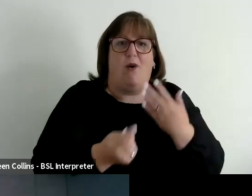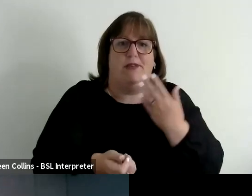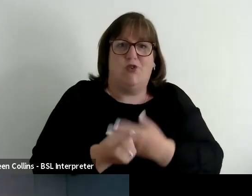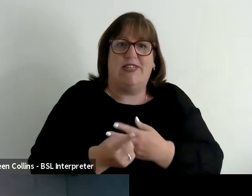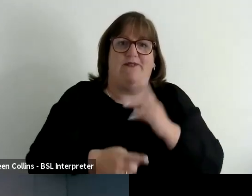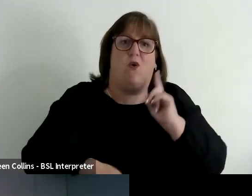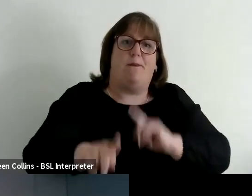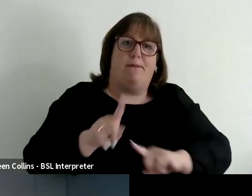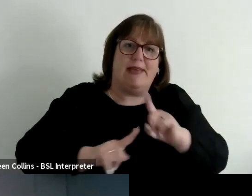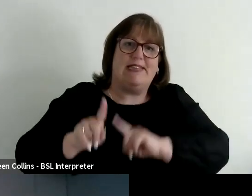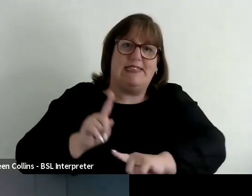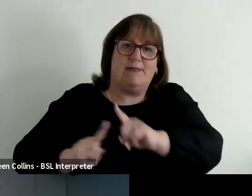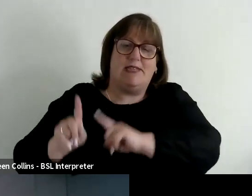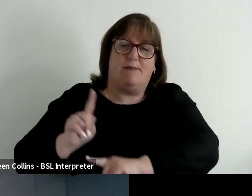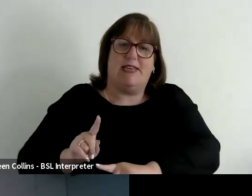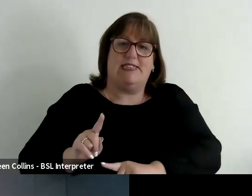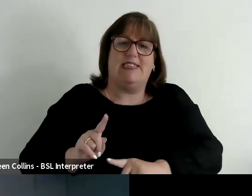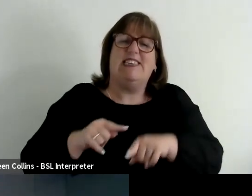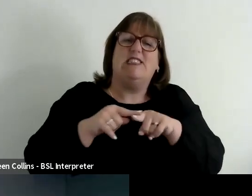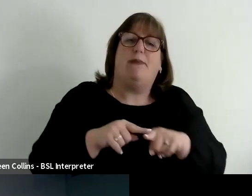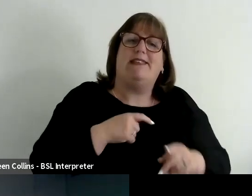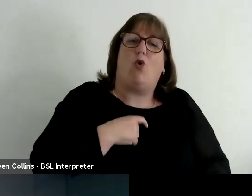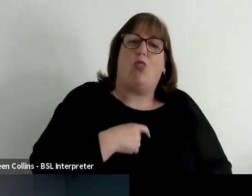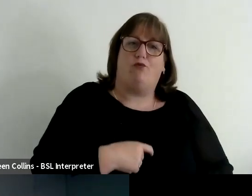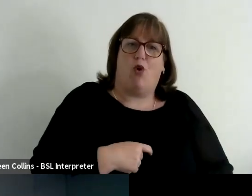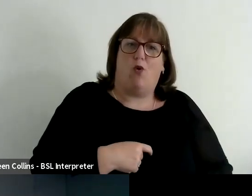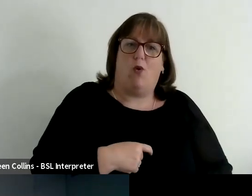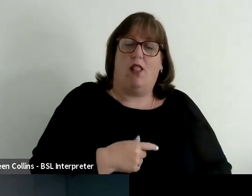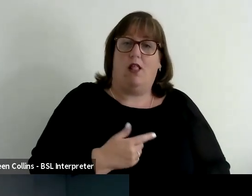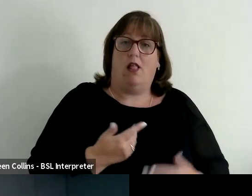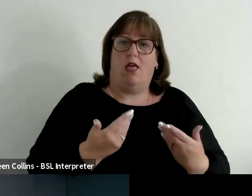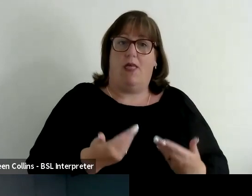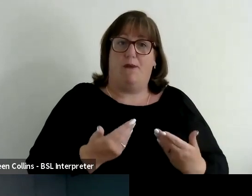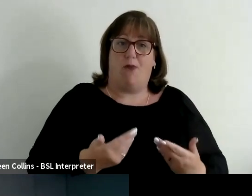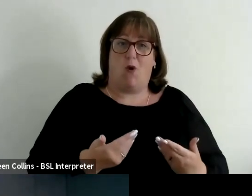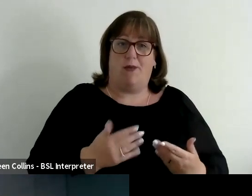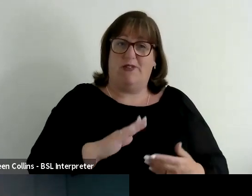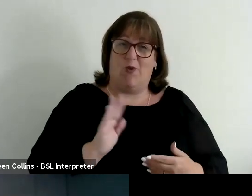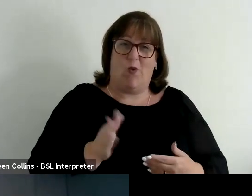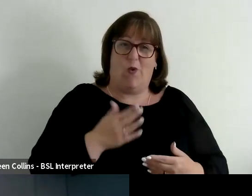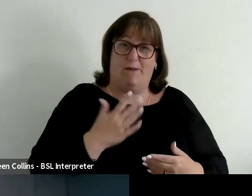the key relationships are with. So at the moment, we've been doing everything virtually,